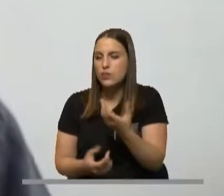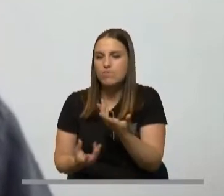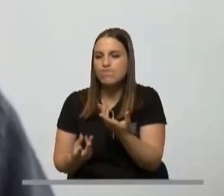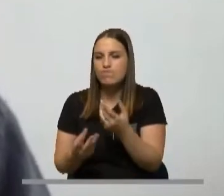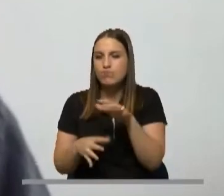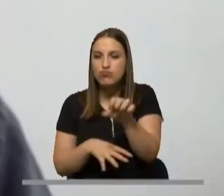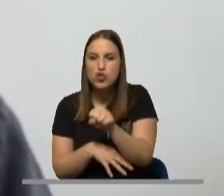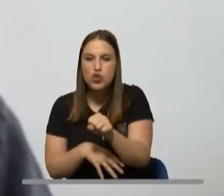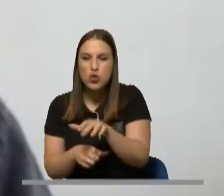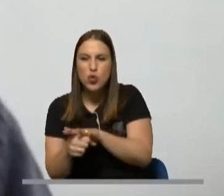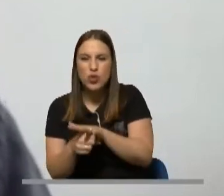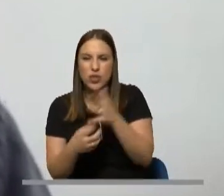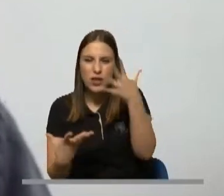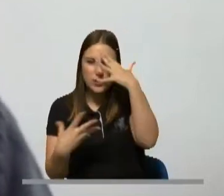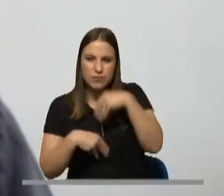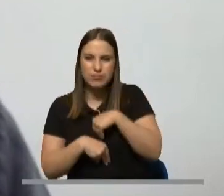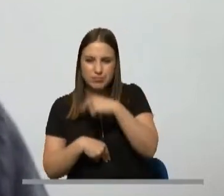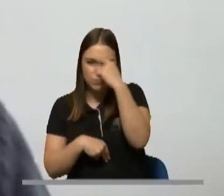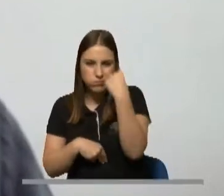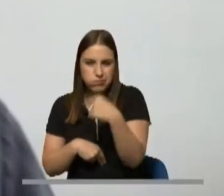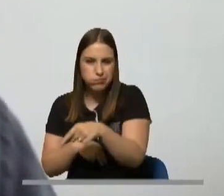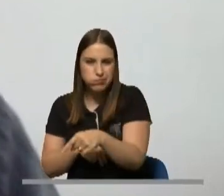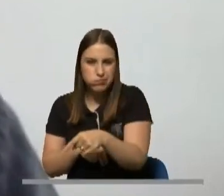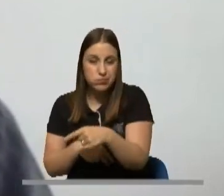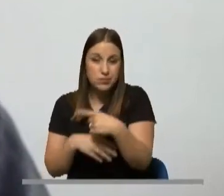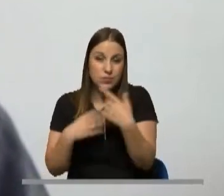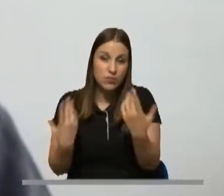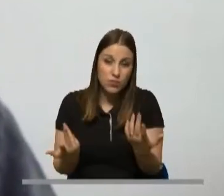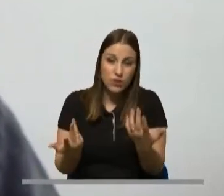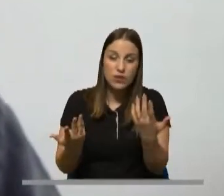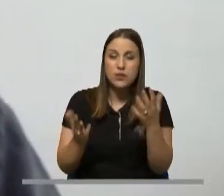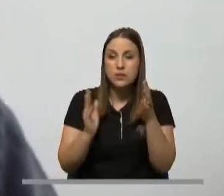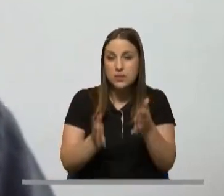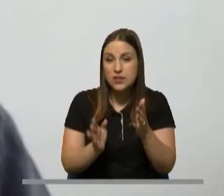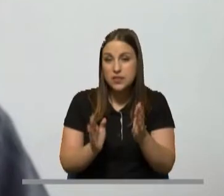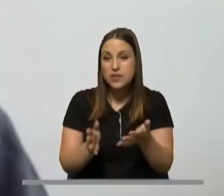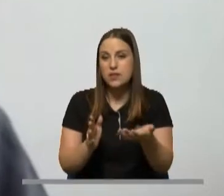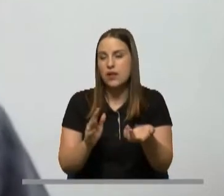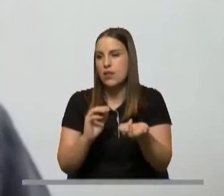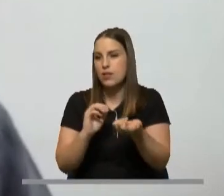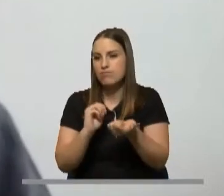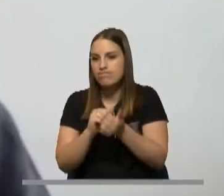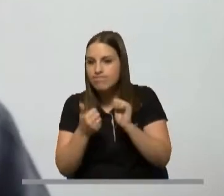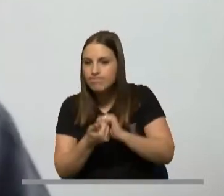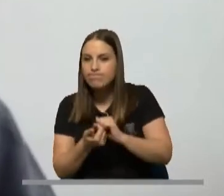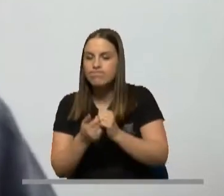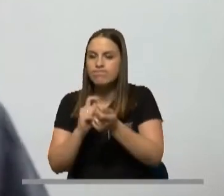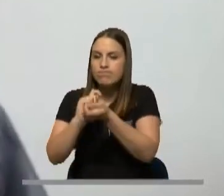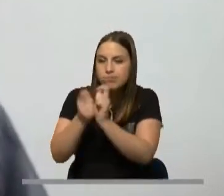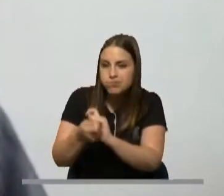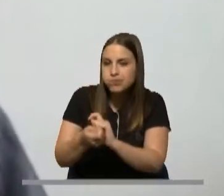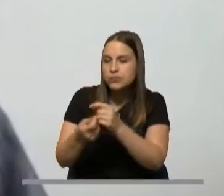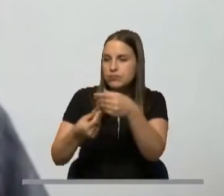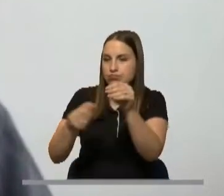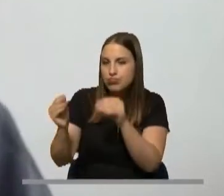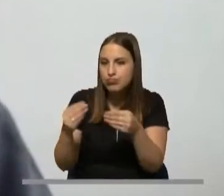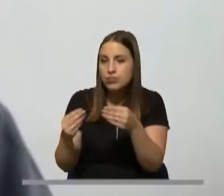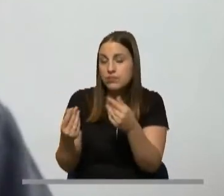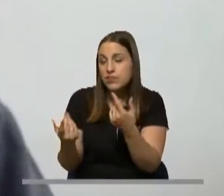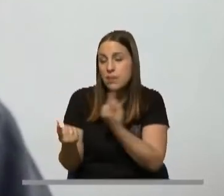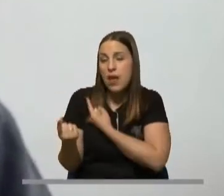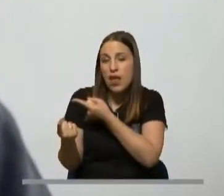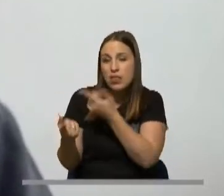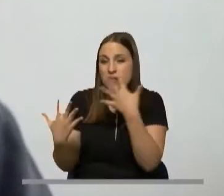to capture. Anything that modulates or automates involves a simplification